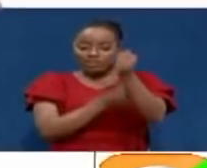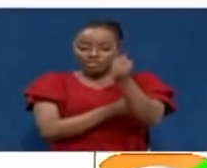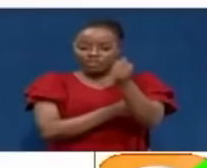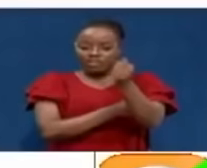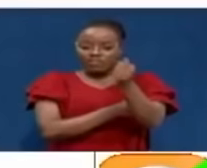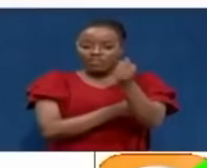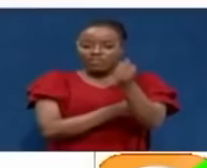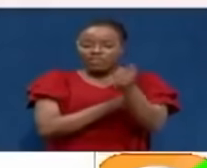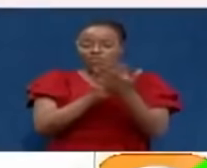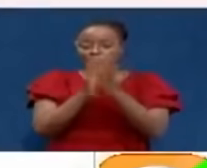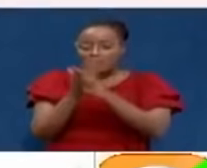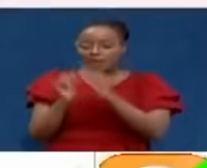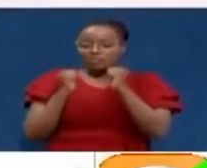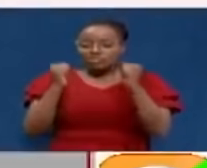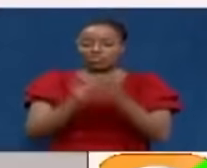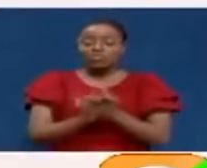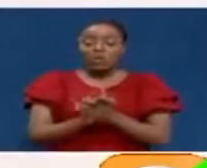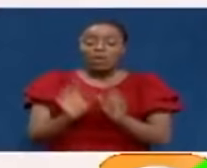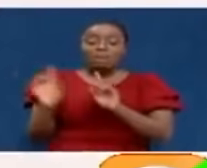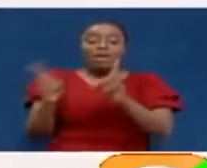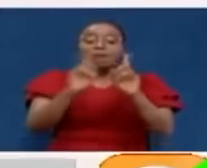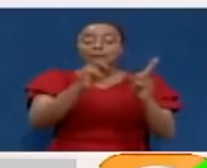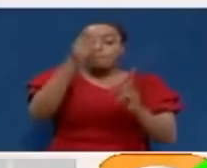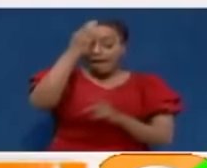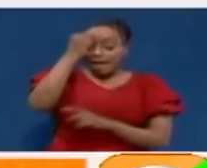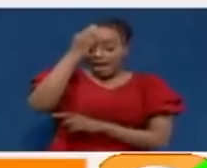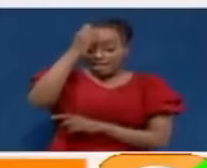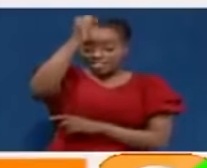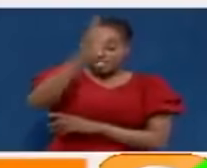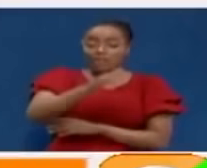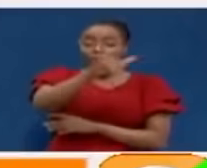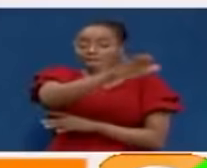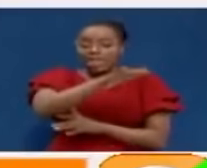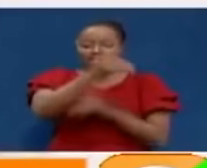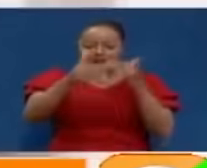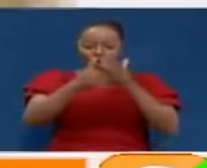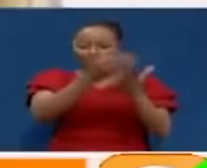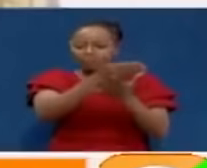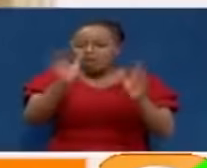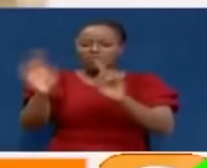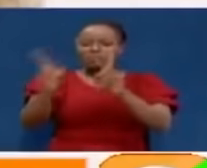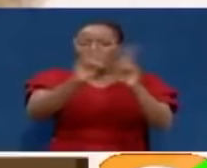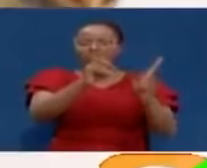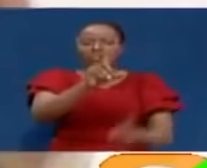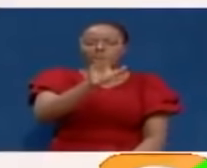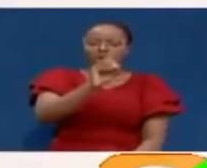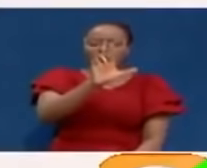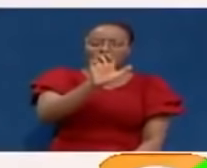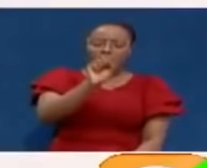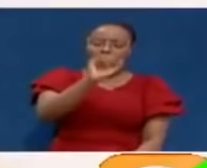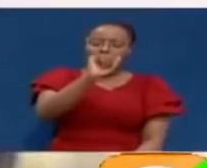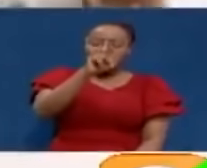kwa yakuti samawi. Tutakutembeza Kajiado hii kutoka Chulu Hills mpaka Olosirkon